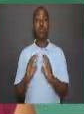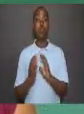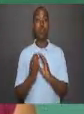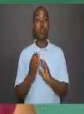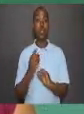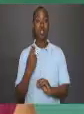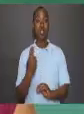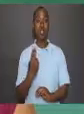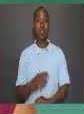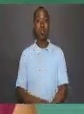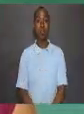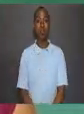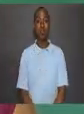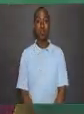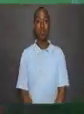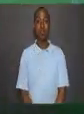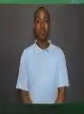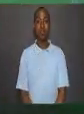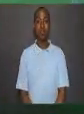happens efficiently.